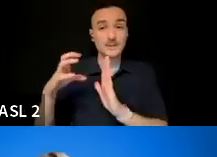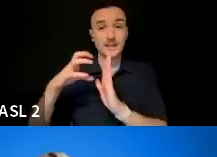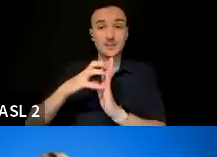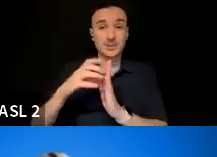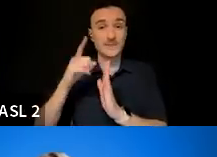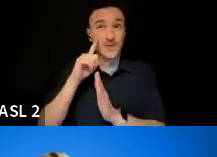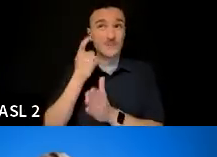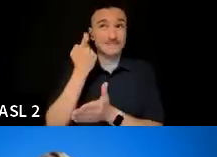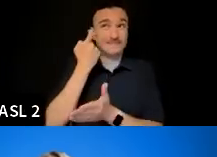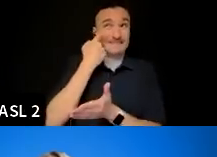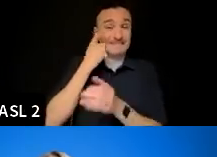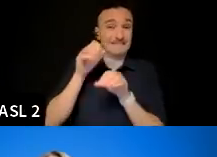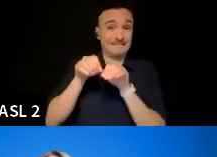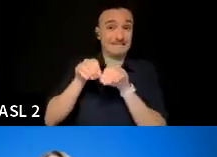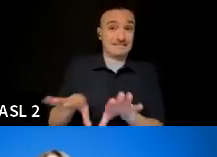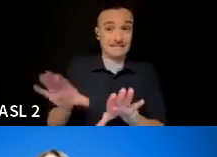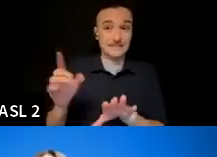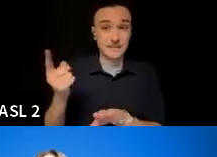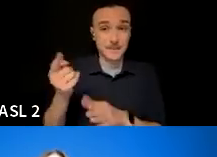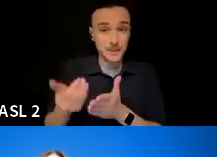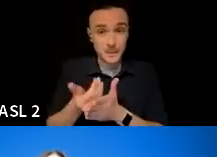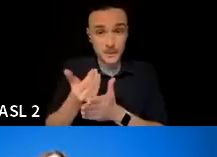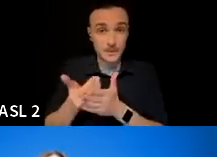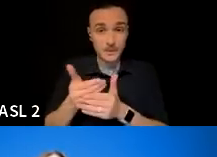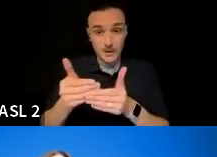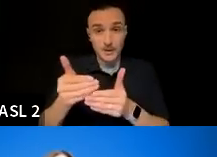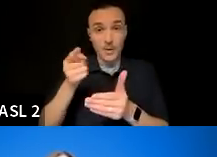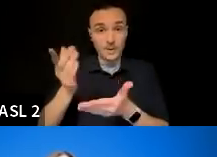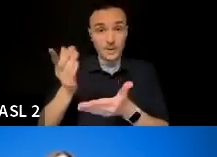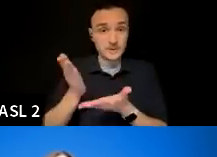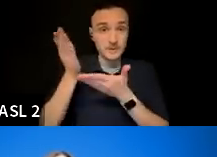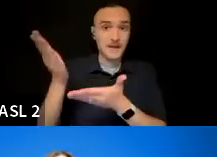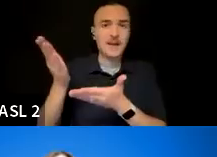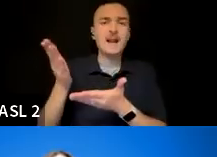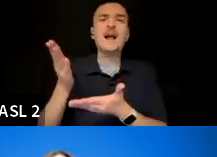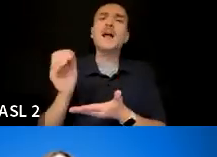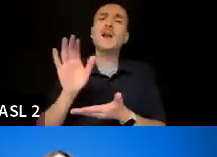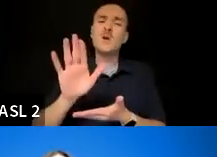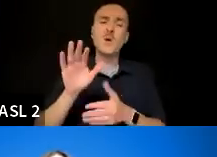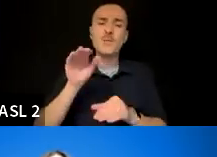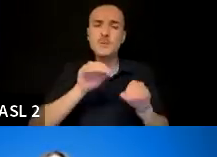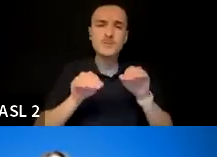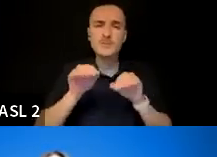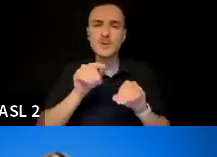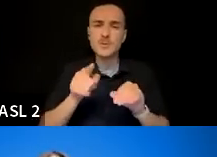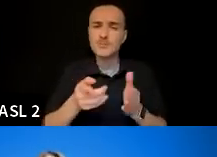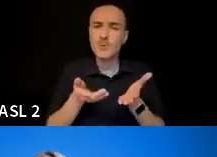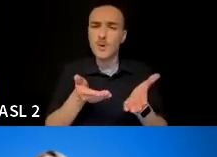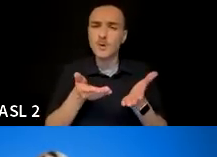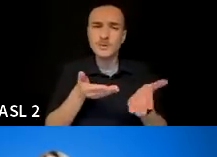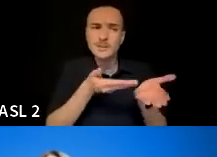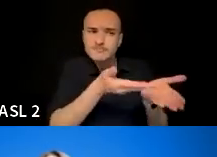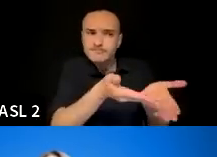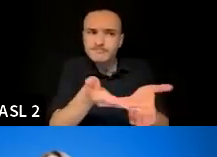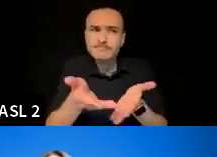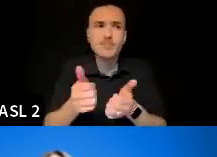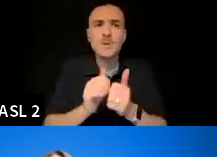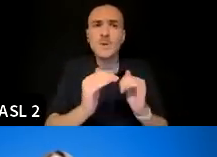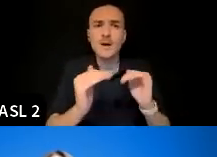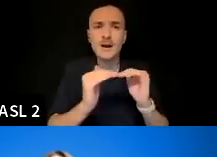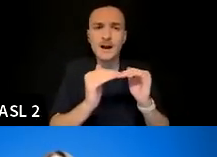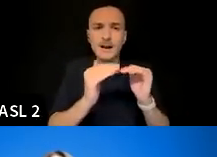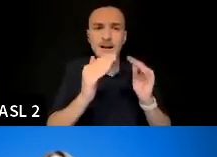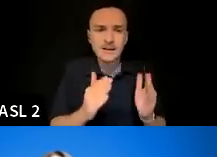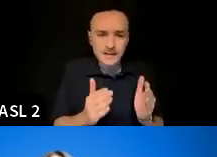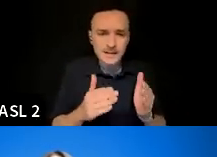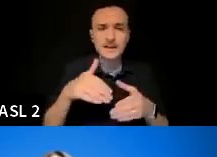you submit. And be sure to share your proposal with colleagues for feedback and perform any final internal reviews that you had